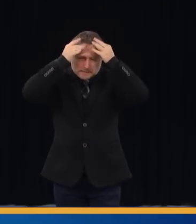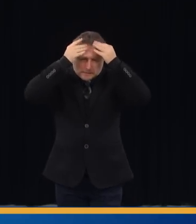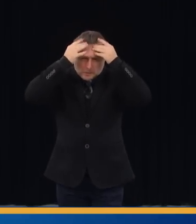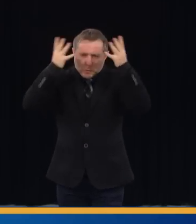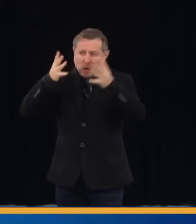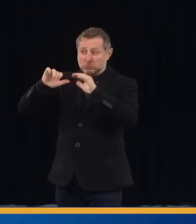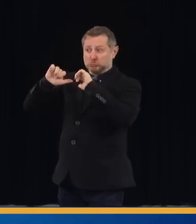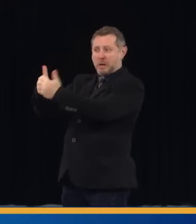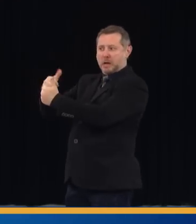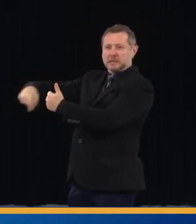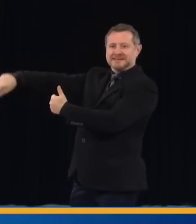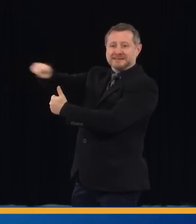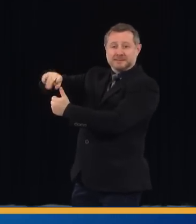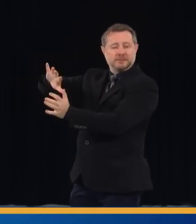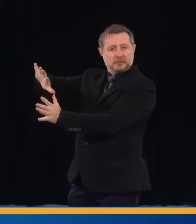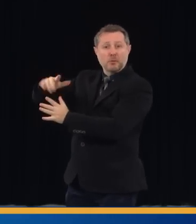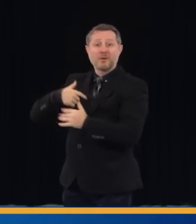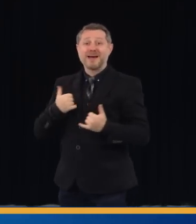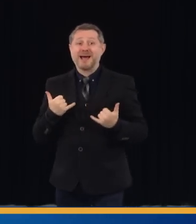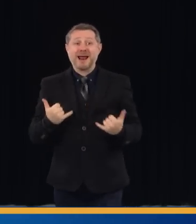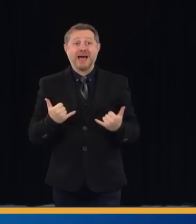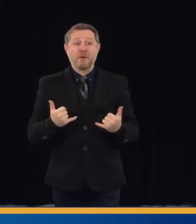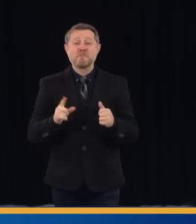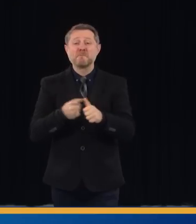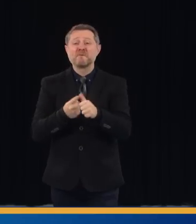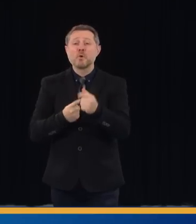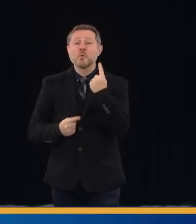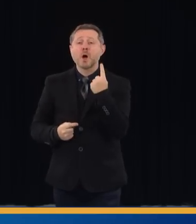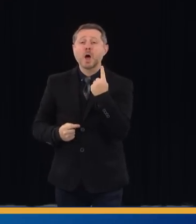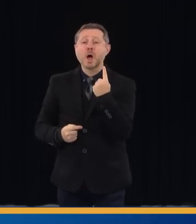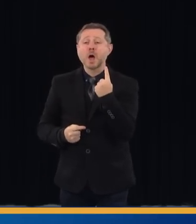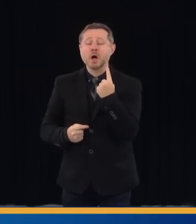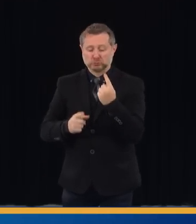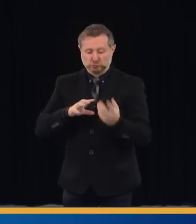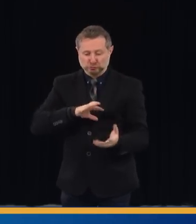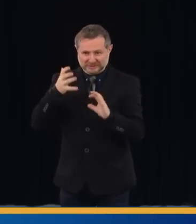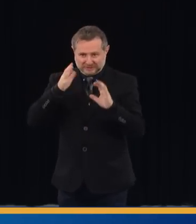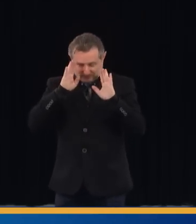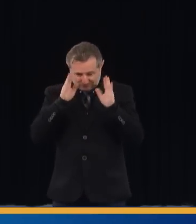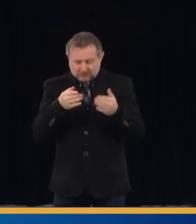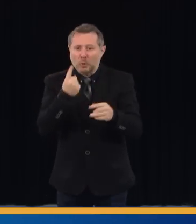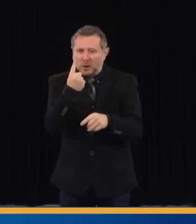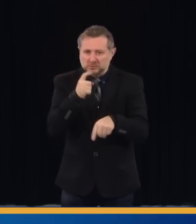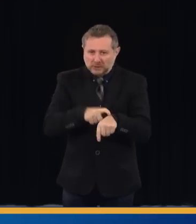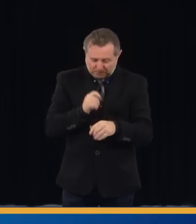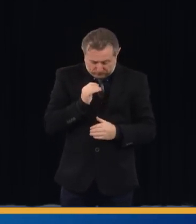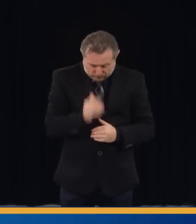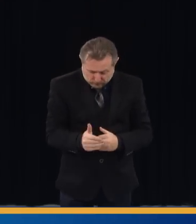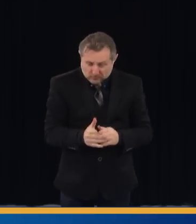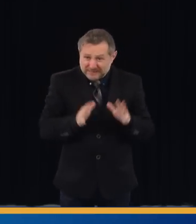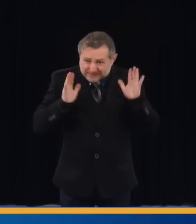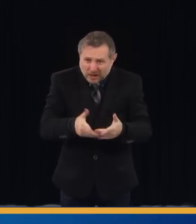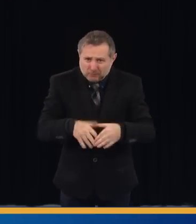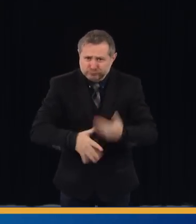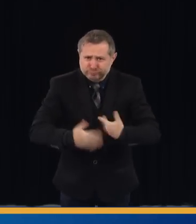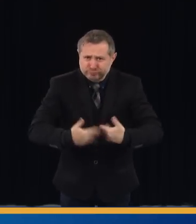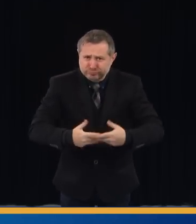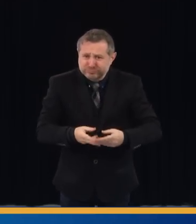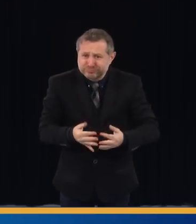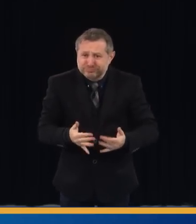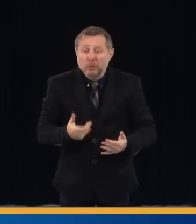now, one crisis at a time, as they say. And we have plenty to handle with the current